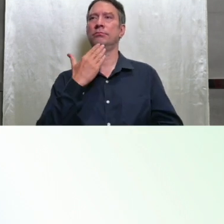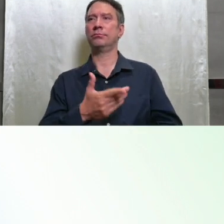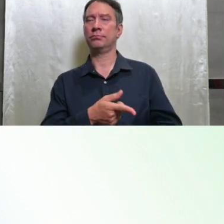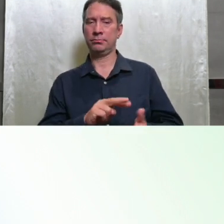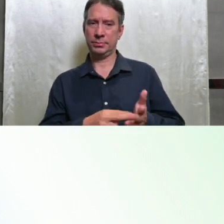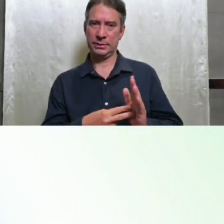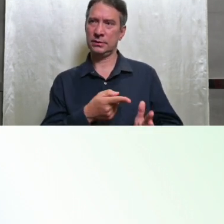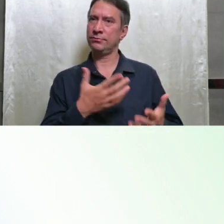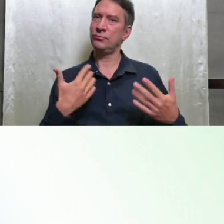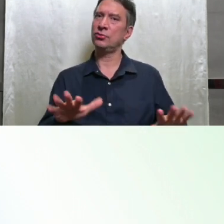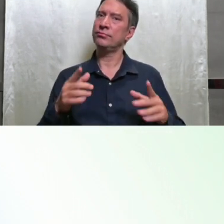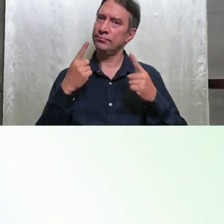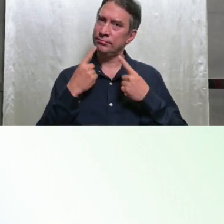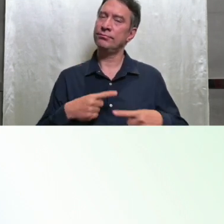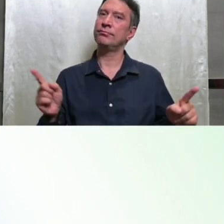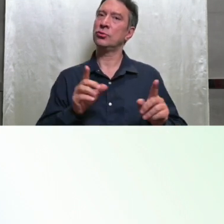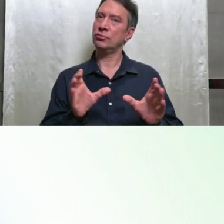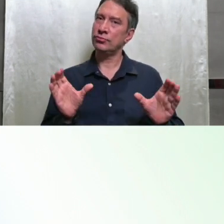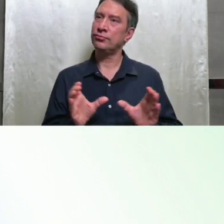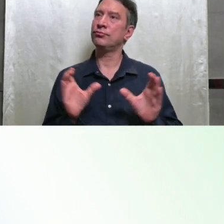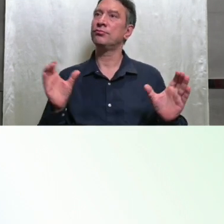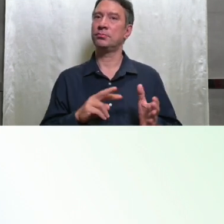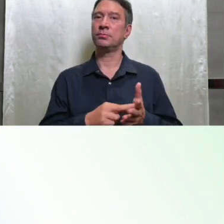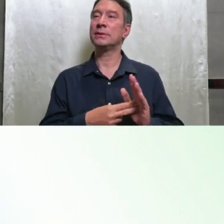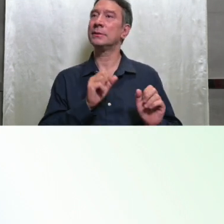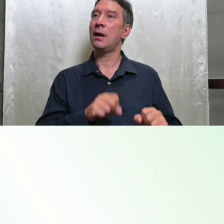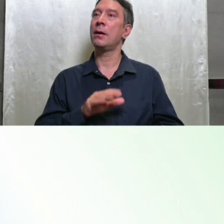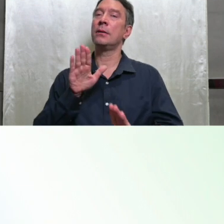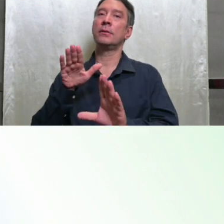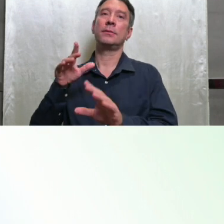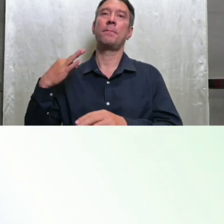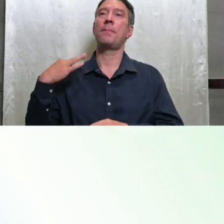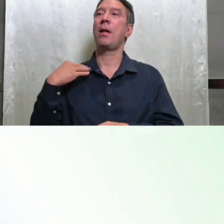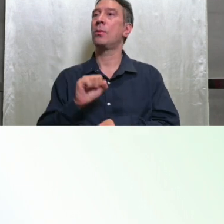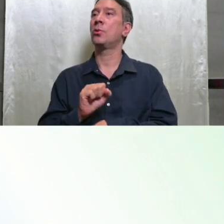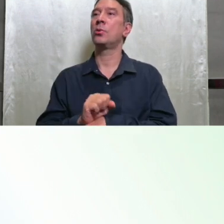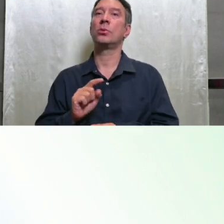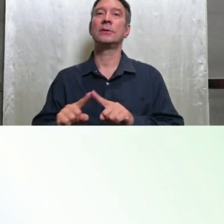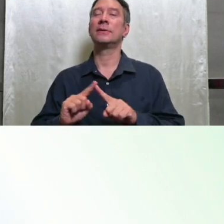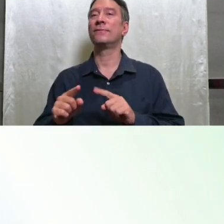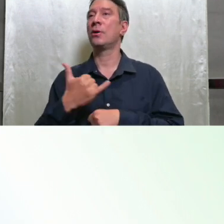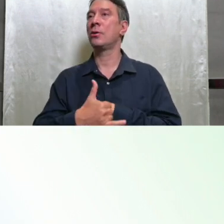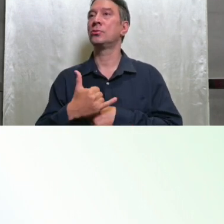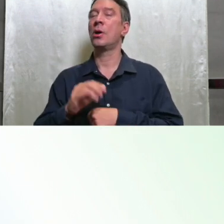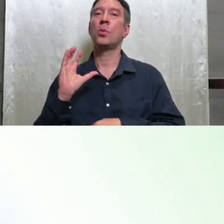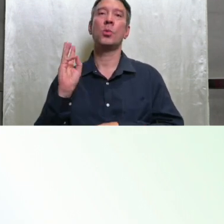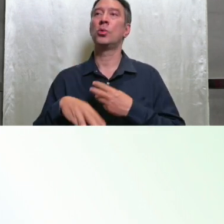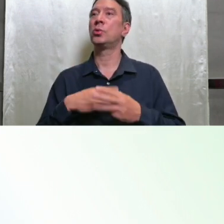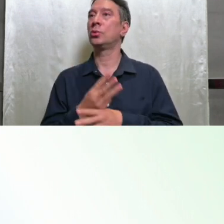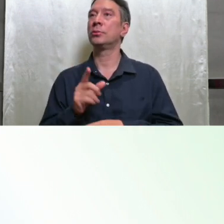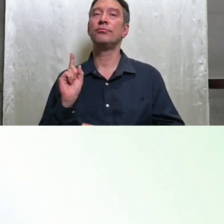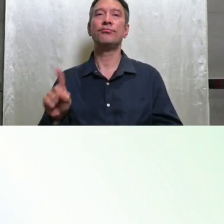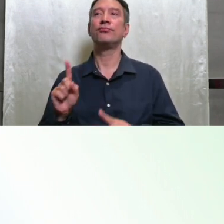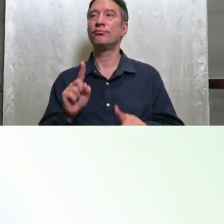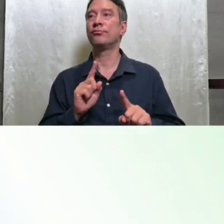now on your phones, on your tablets, on laptops, and any device that connects to the internet. And you can take any of these